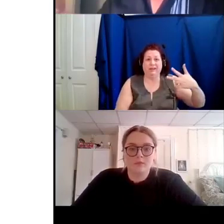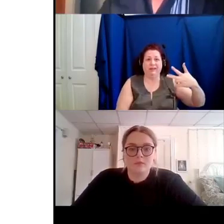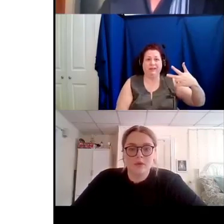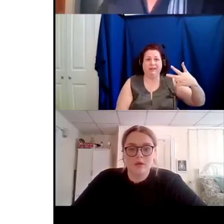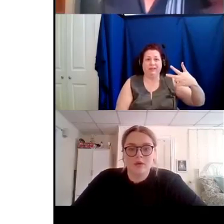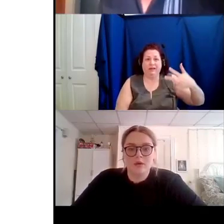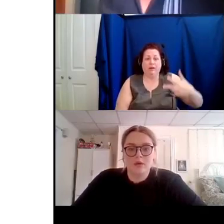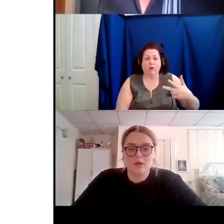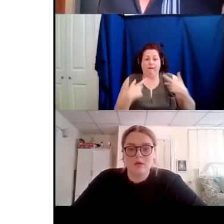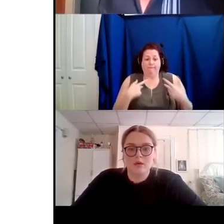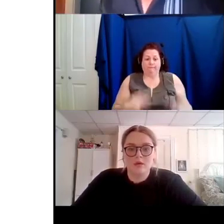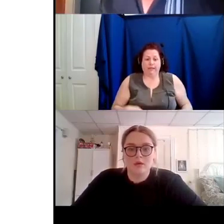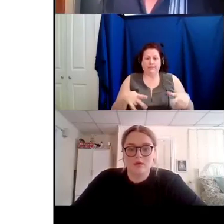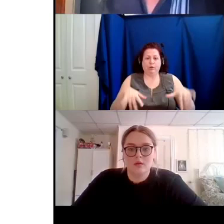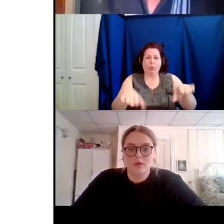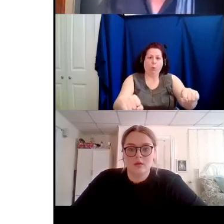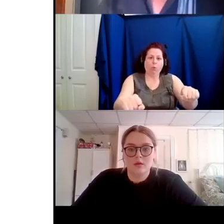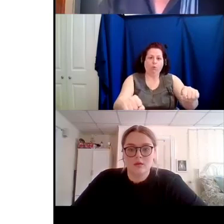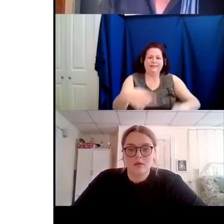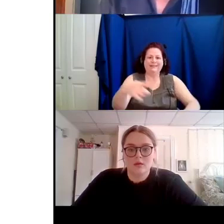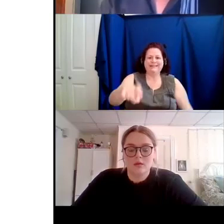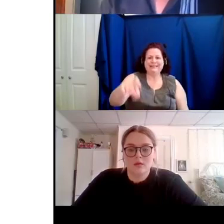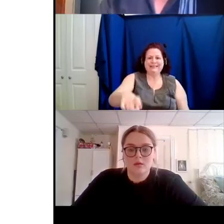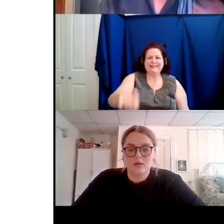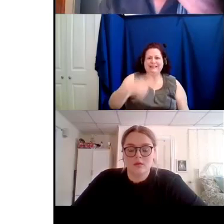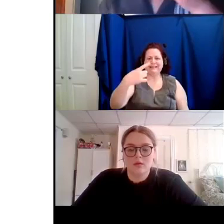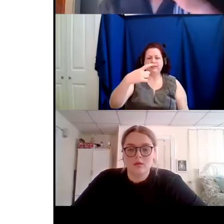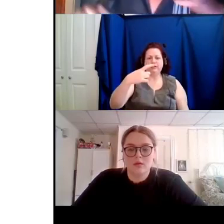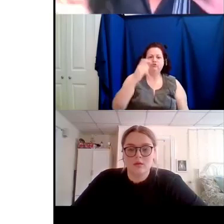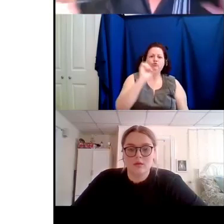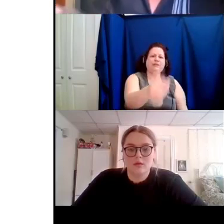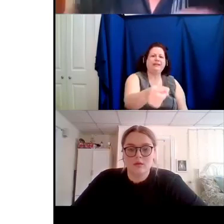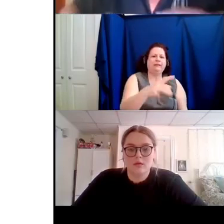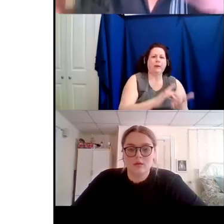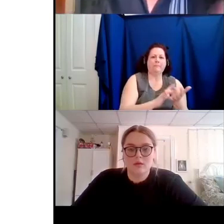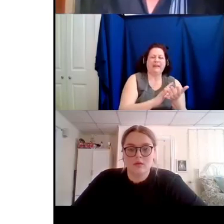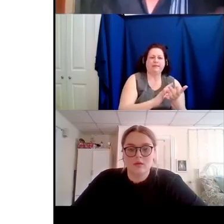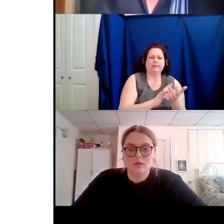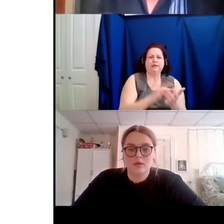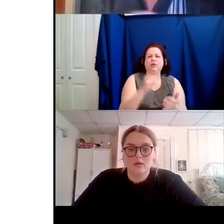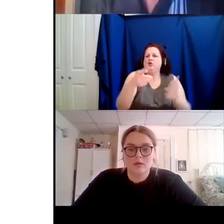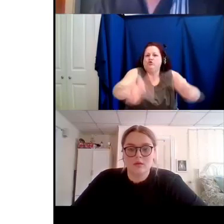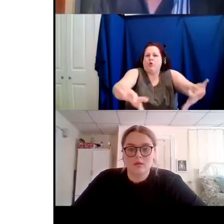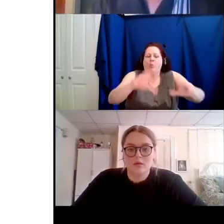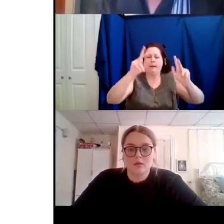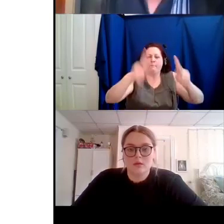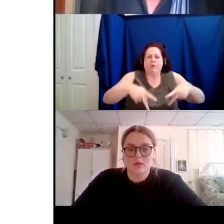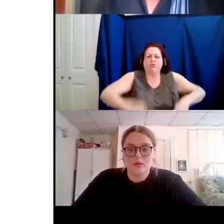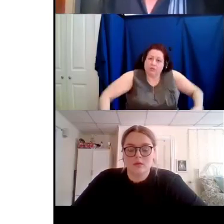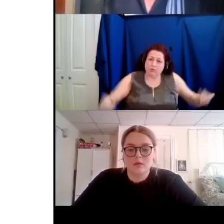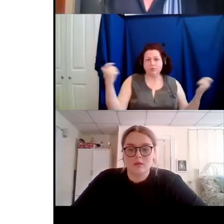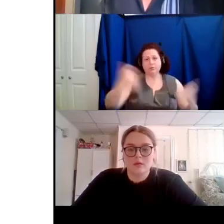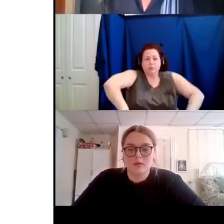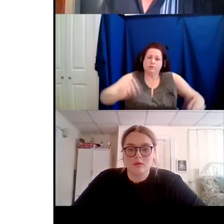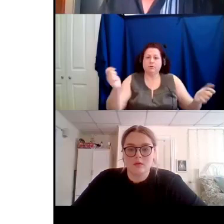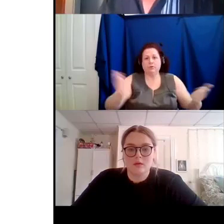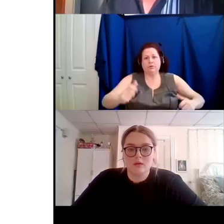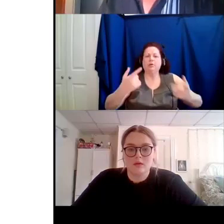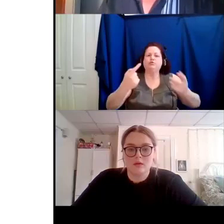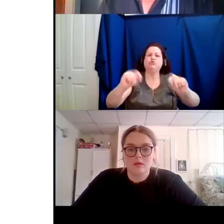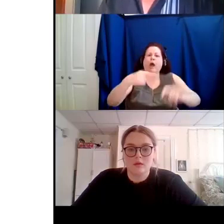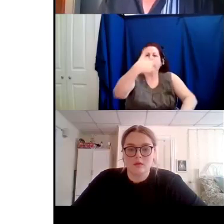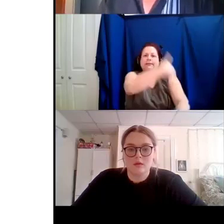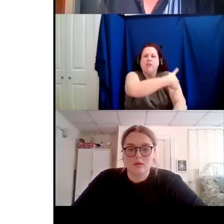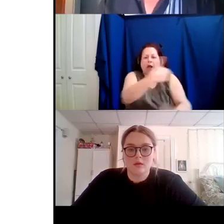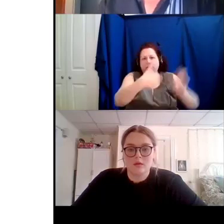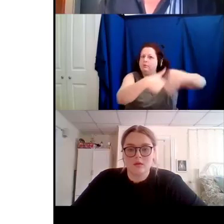Often a physical hold is basically necessary to administer medication. You don't want a person moving their arm or part of their body when you're trying to inject